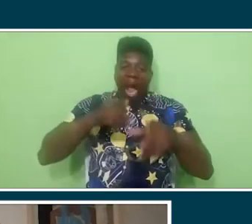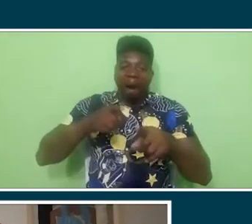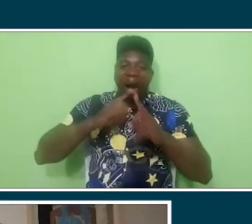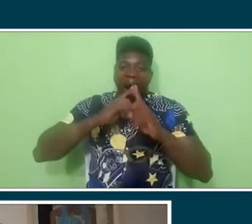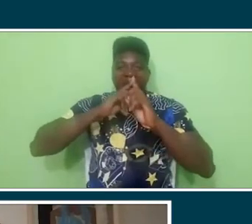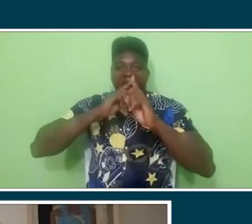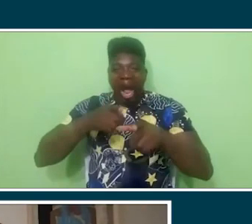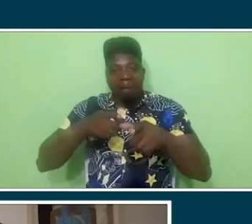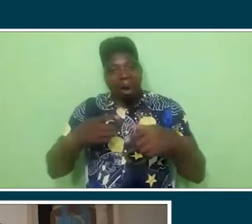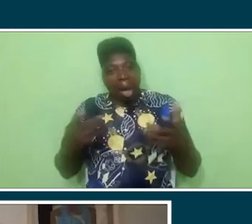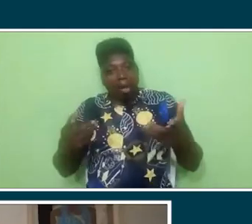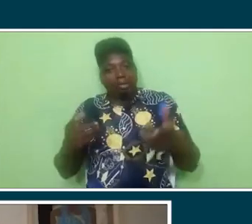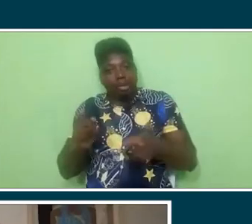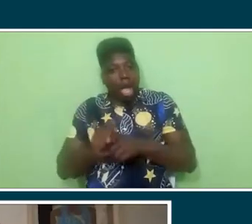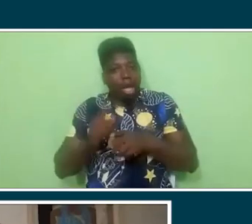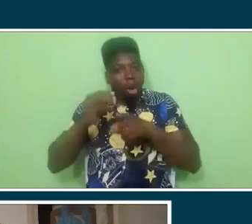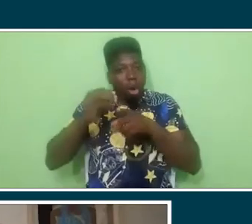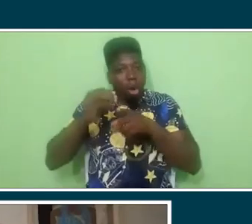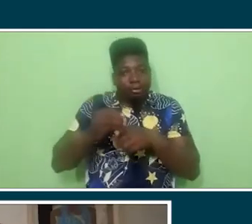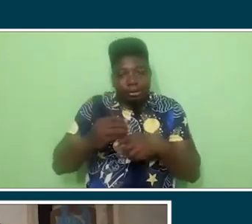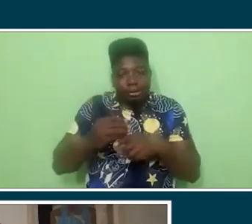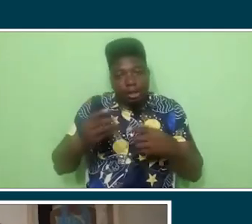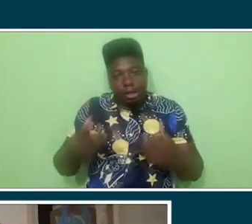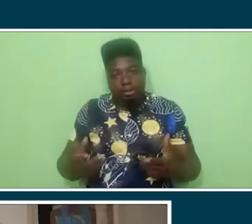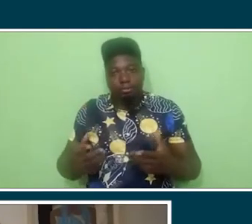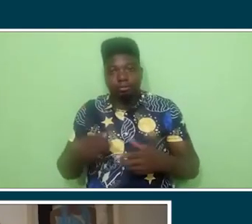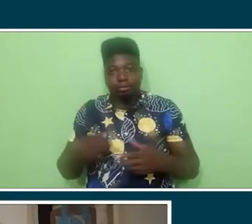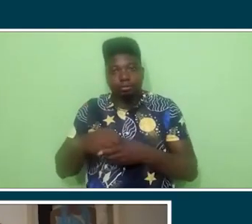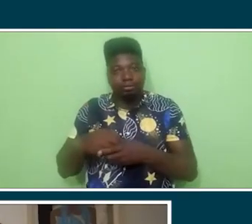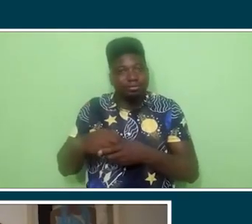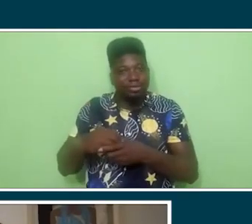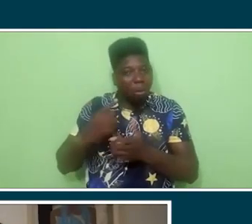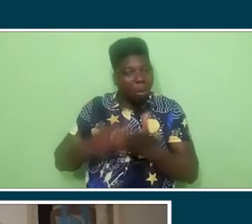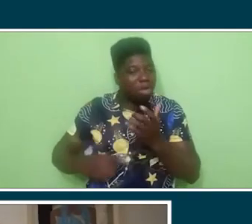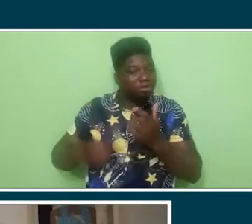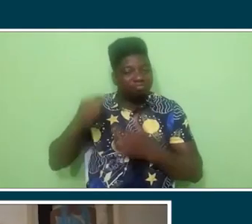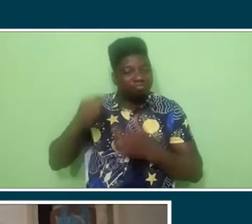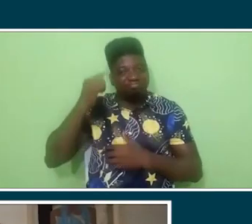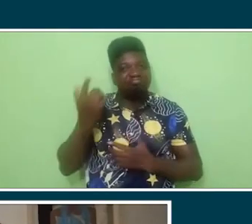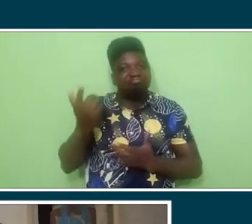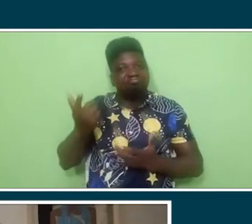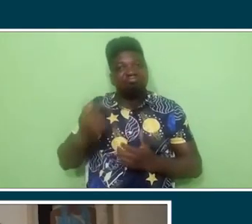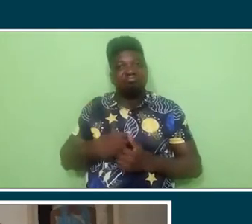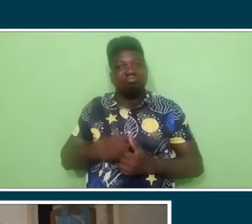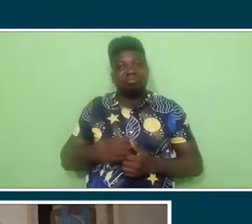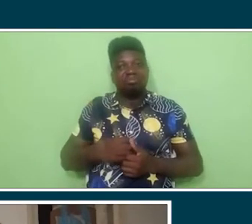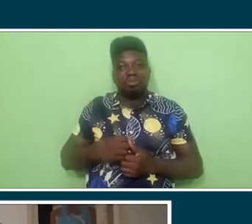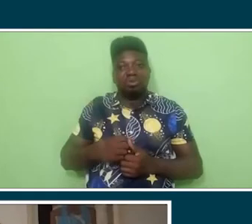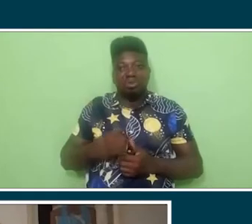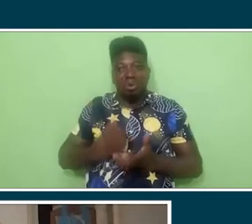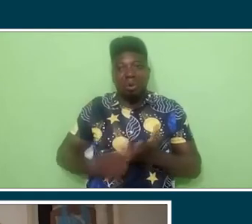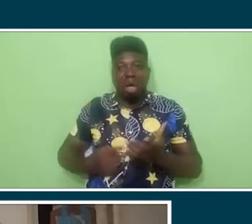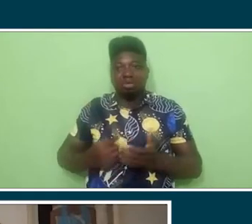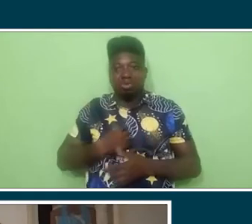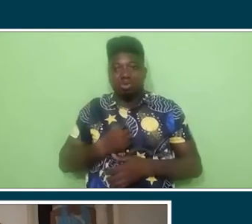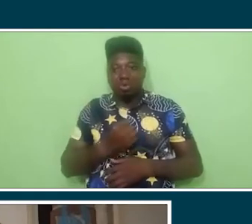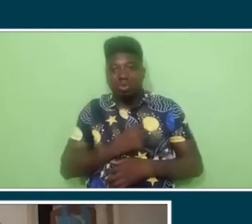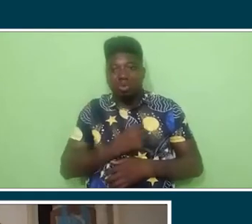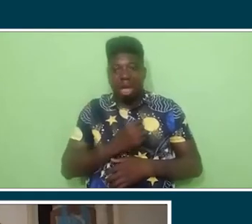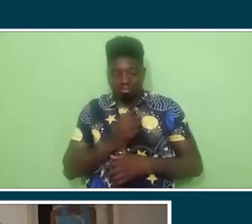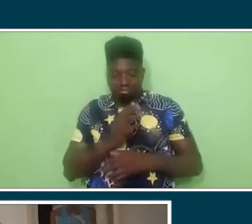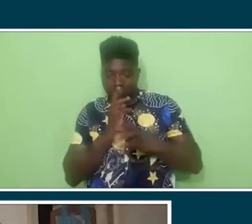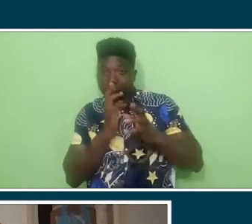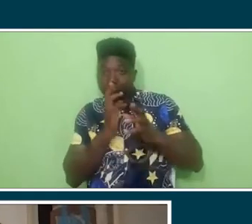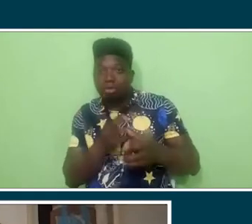an orientation of in what manner, in what response in this situation